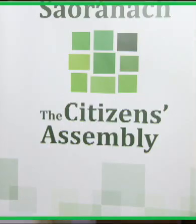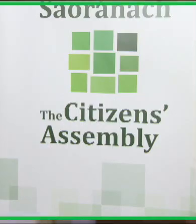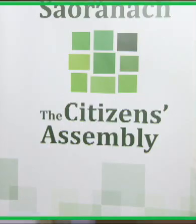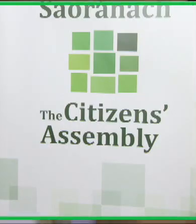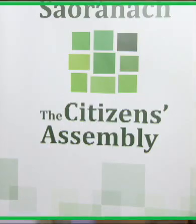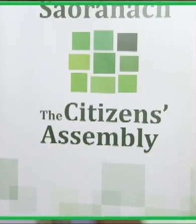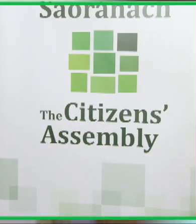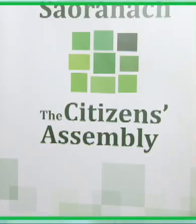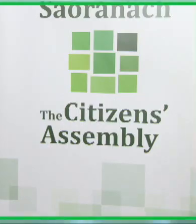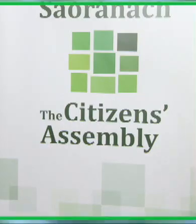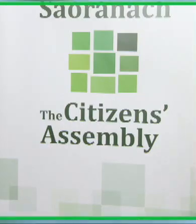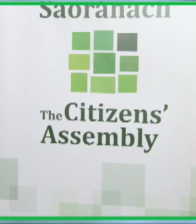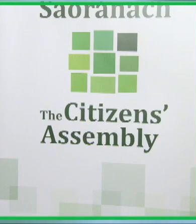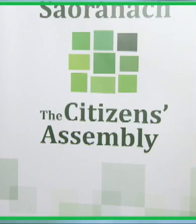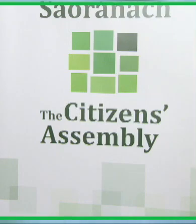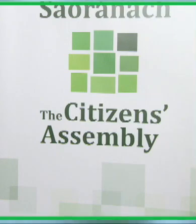I did not.